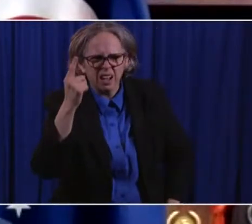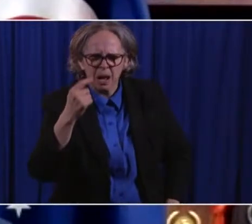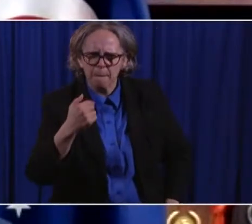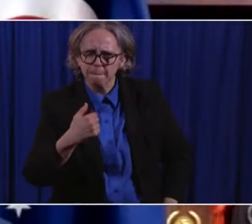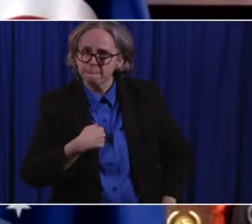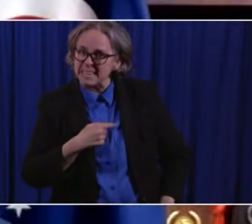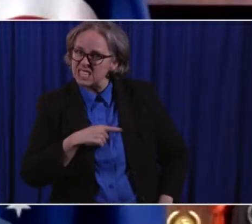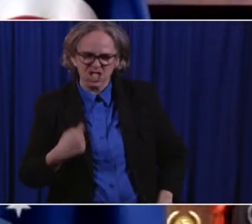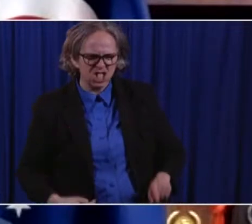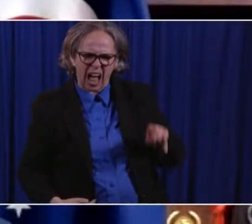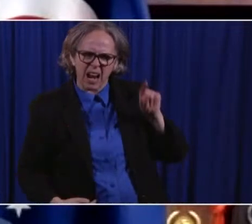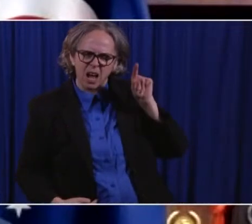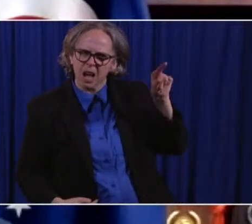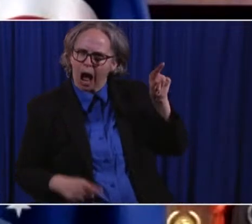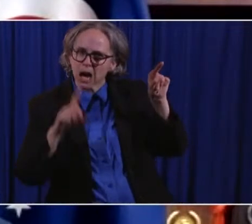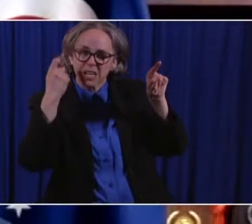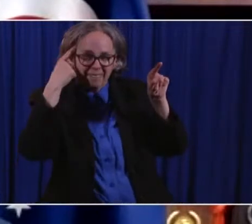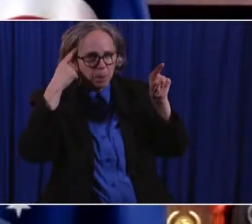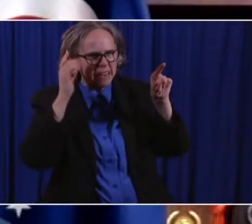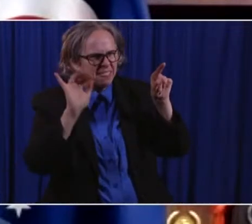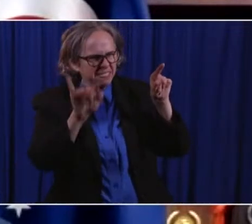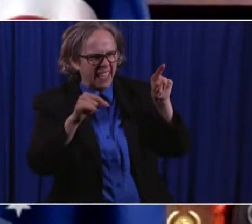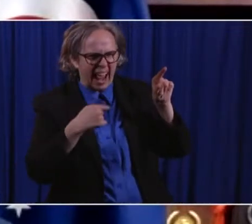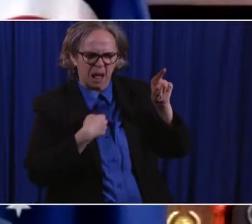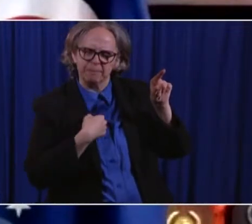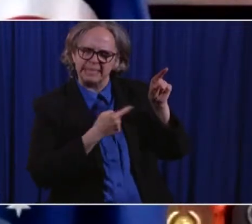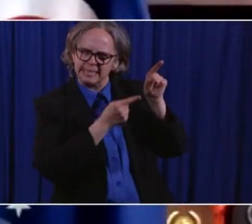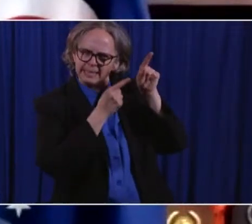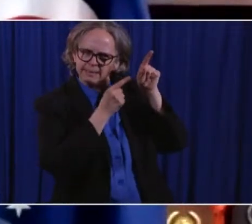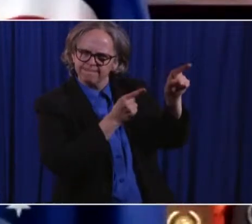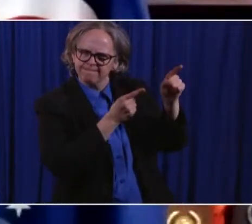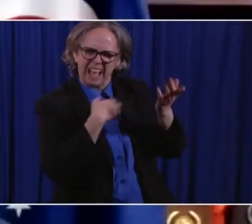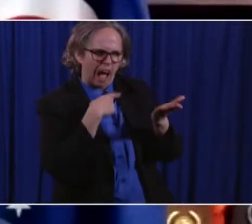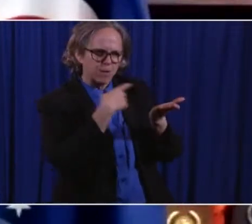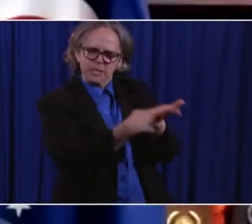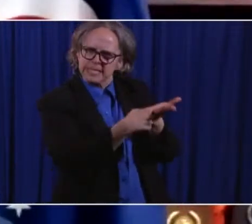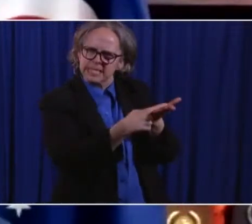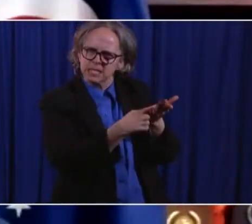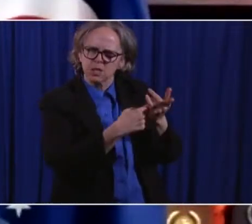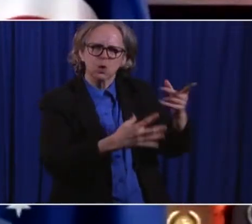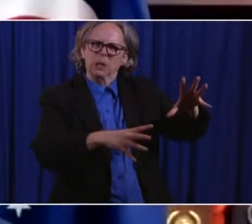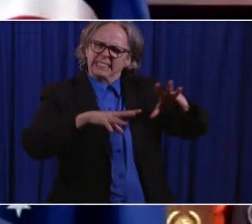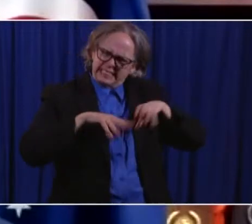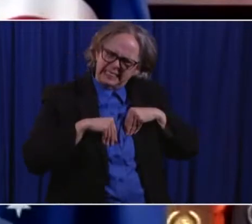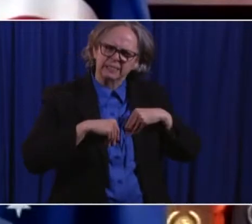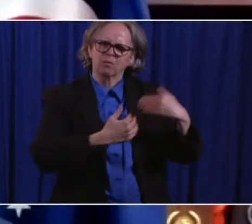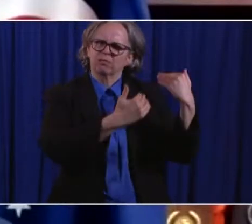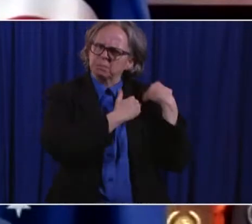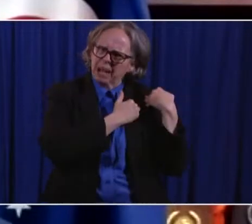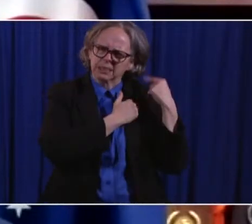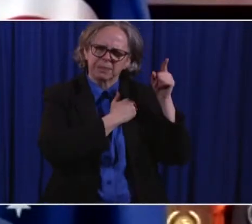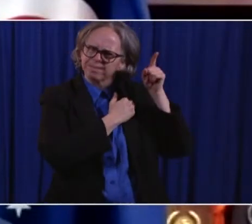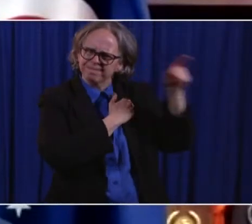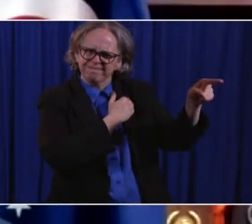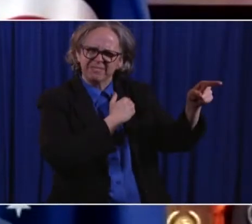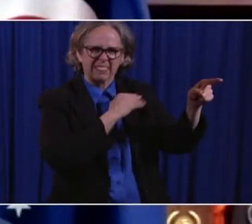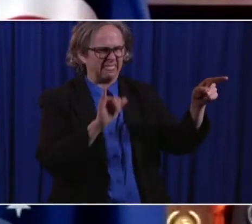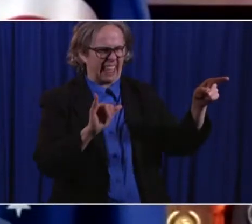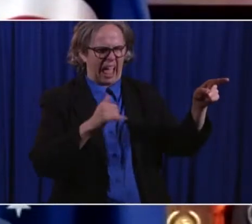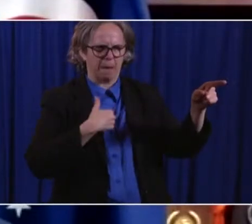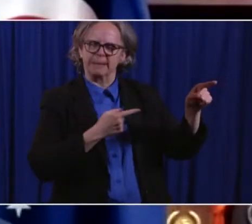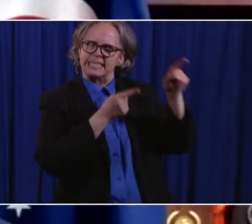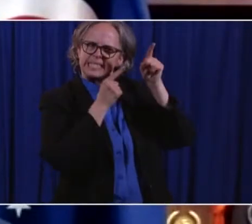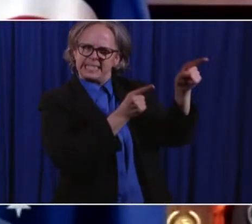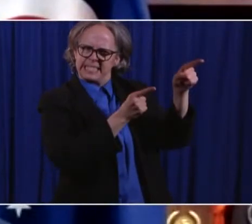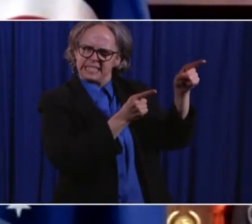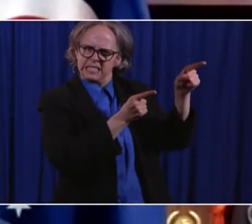the Chinese Communist Party, to account for what happened without in any way connecting that to Chinese Americans. And I will